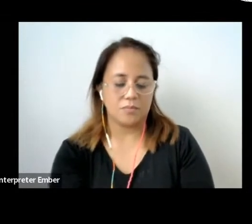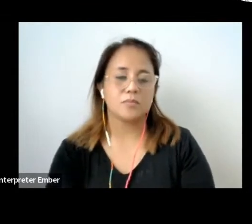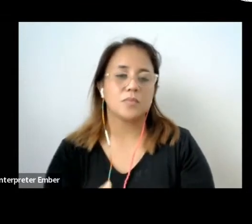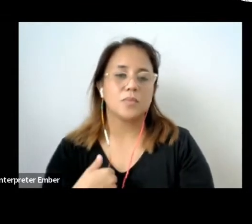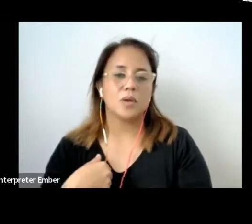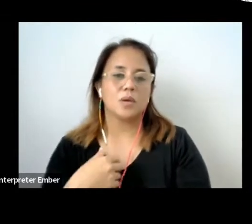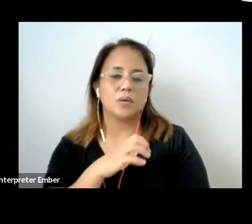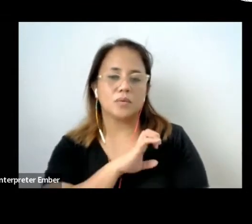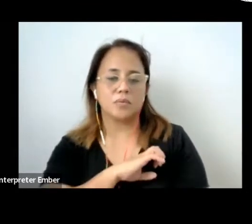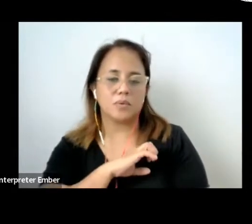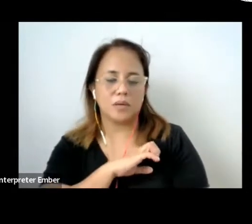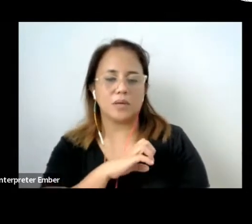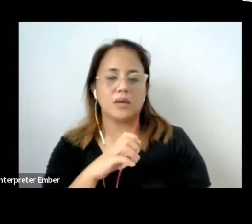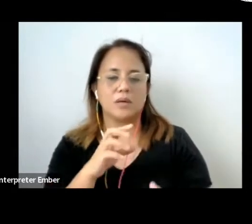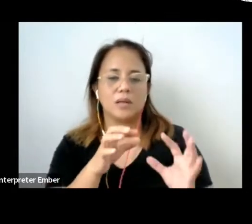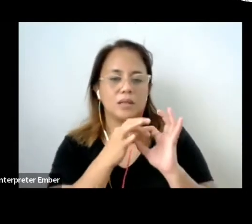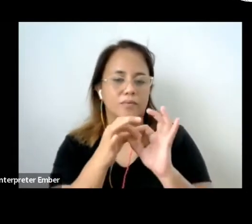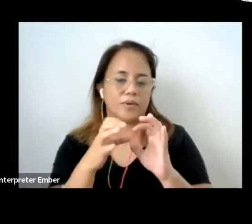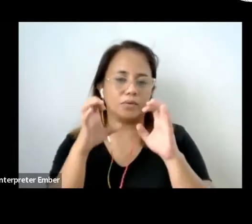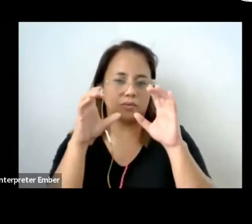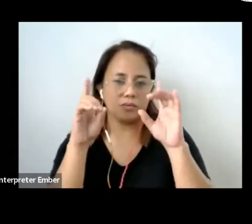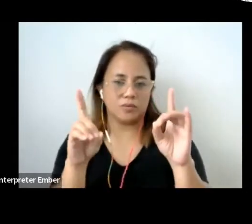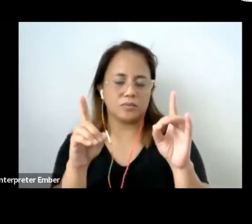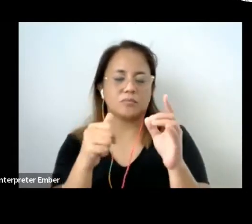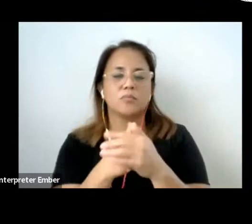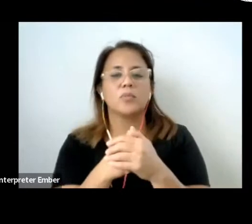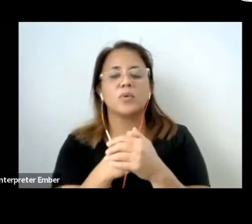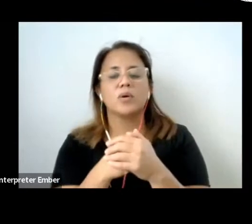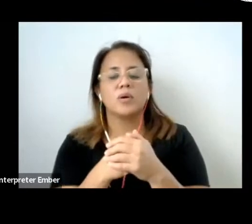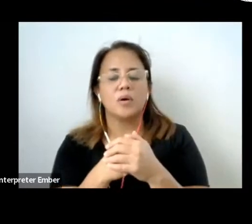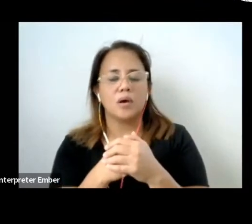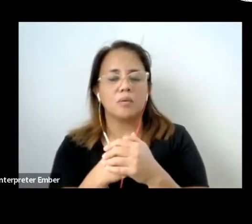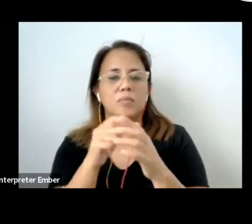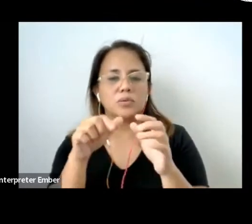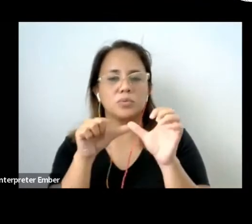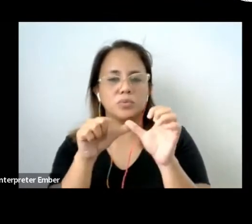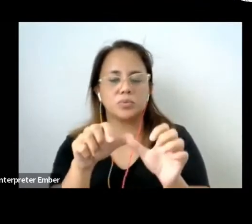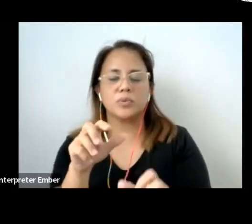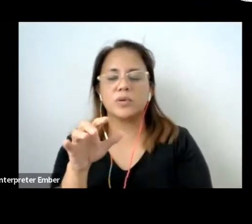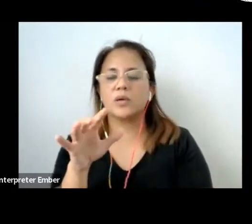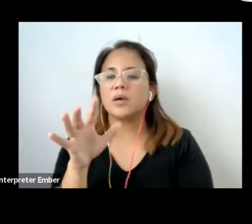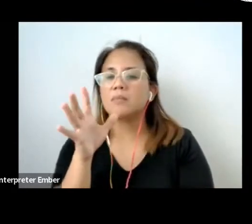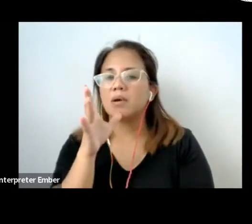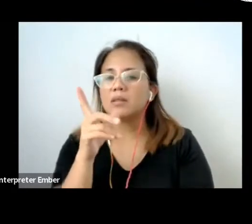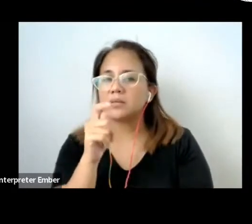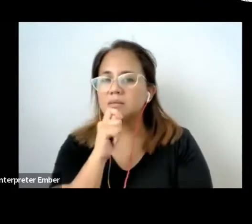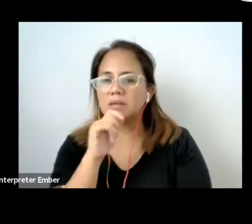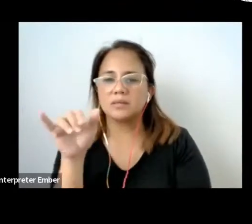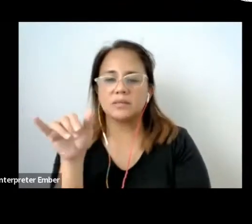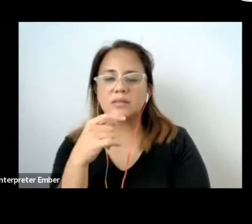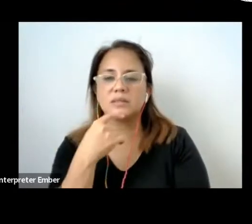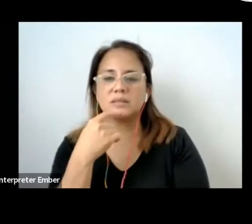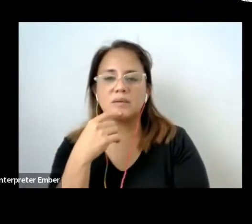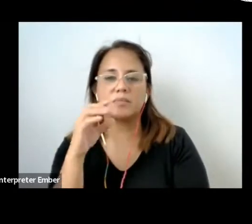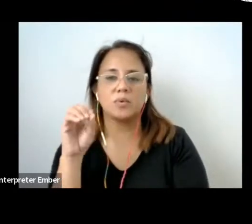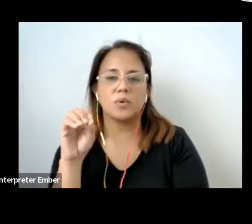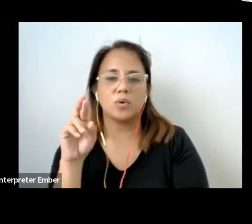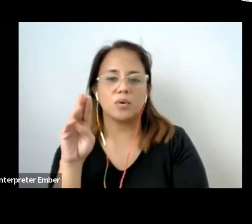Equitable Relevant Education ay naninindigan na dapat ituloy ang MTBMLE, kagaya ng nasabi ni Dr.